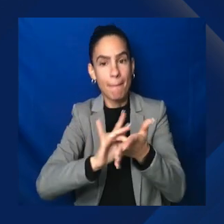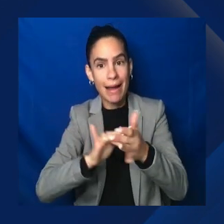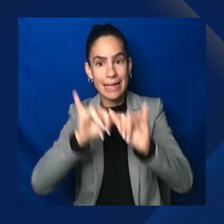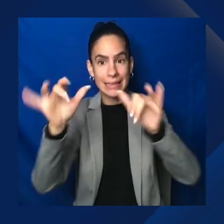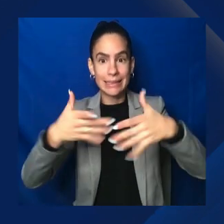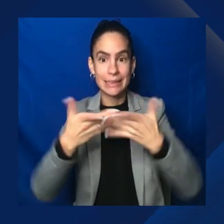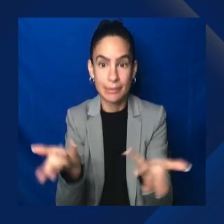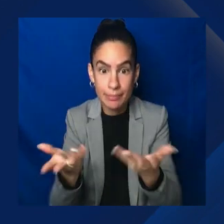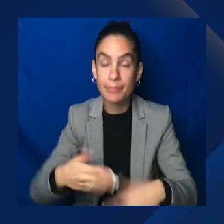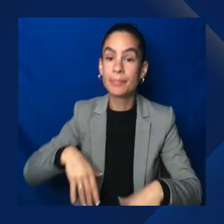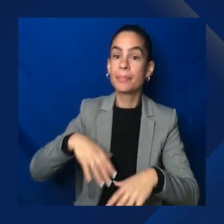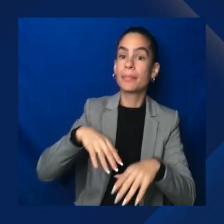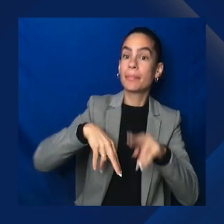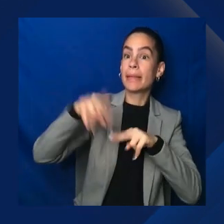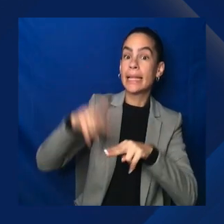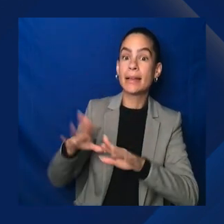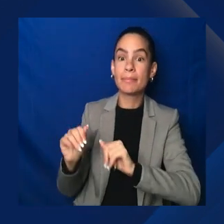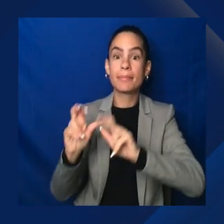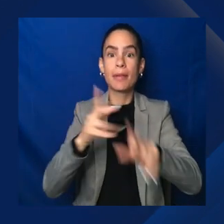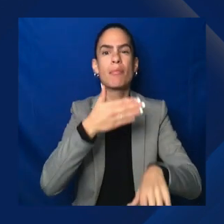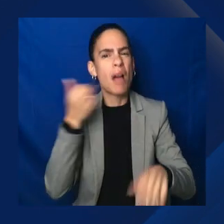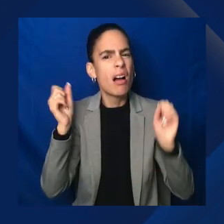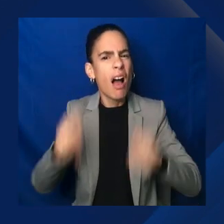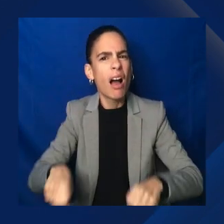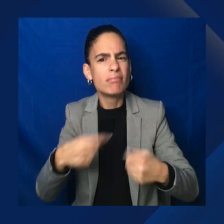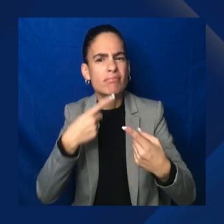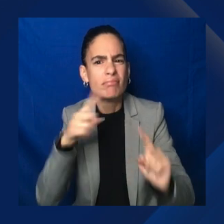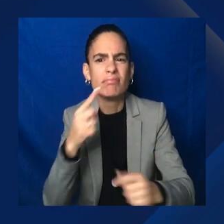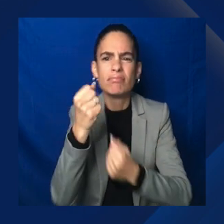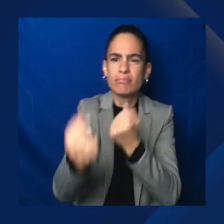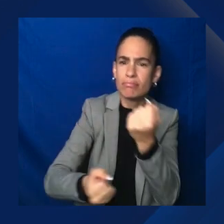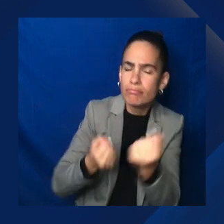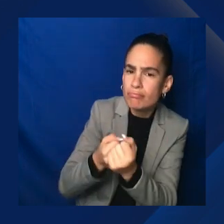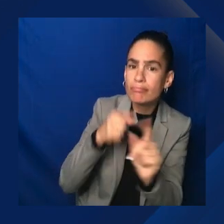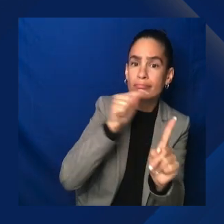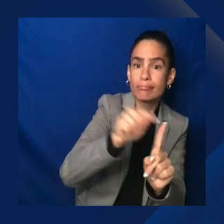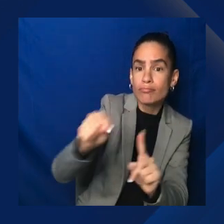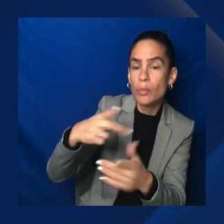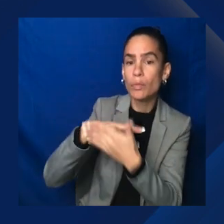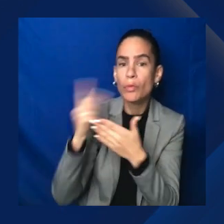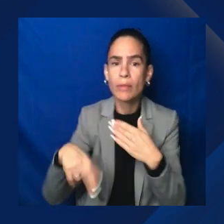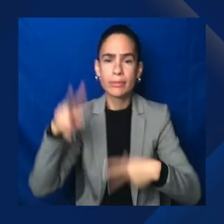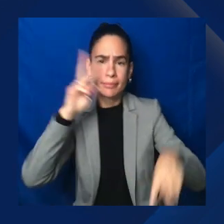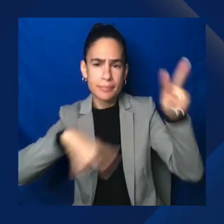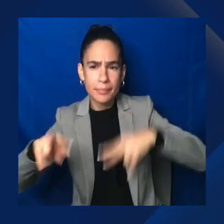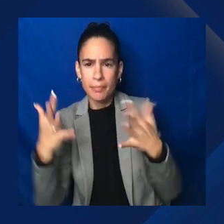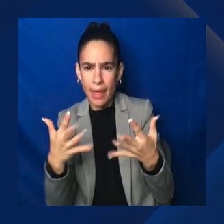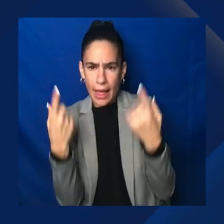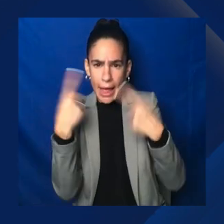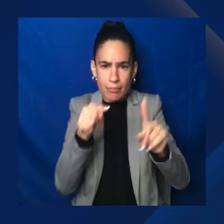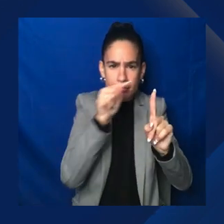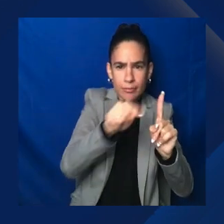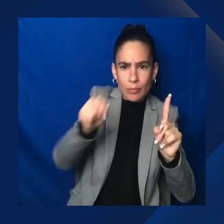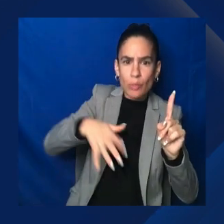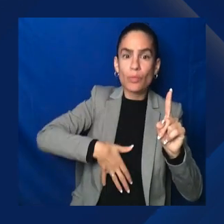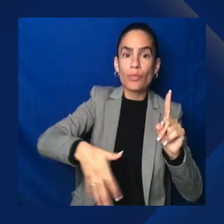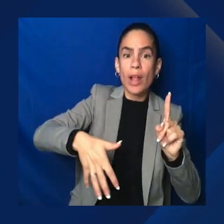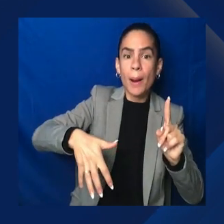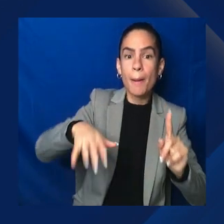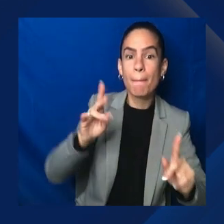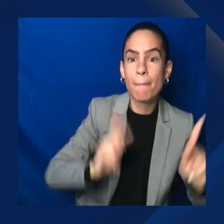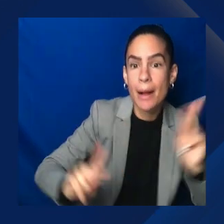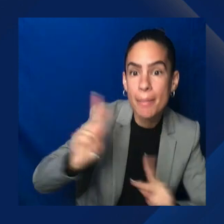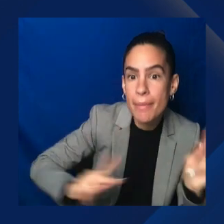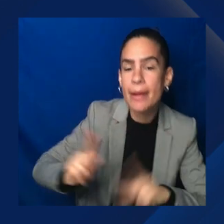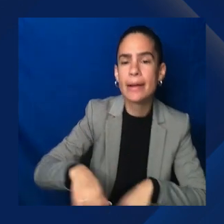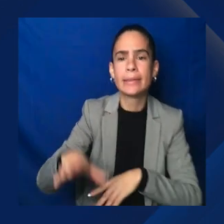to looking at what is happening to pregnant people, listening to all of our communities, gathering the data, and